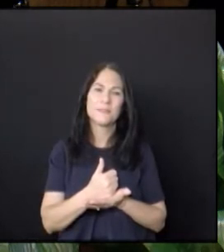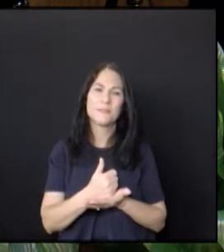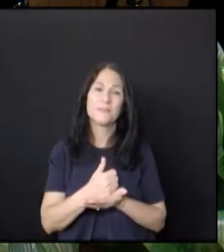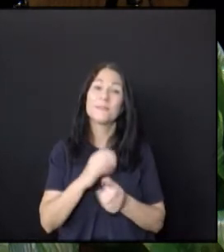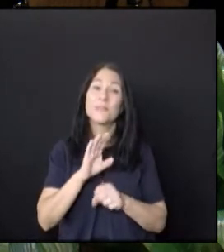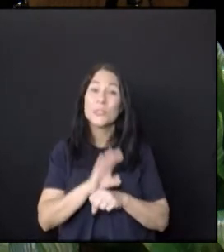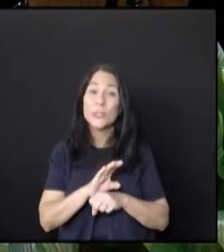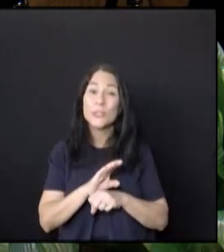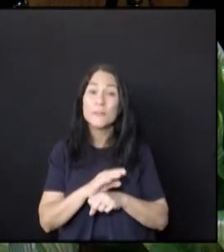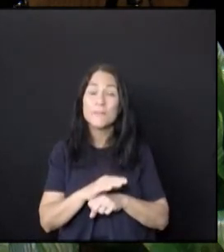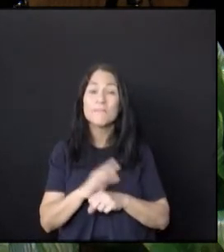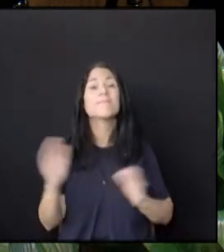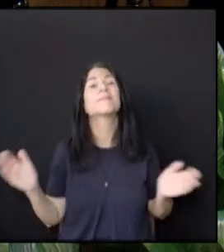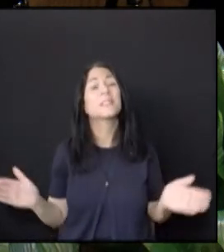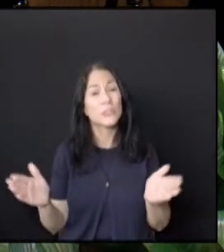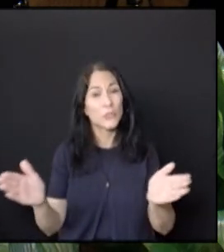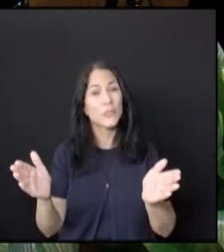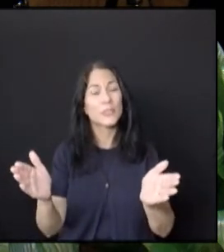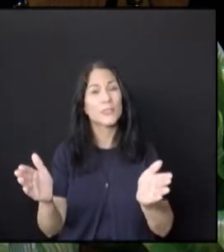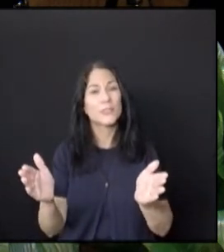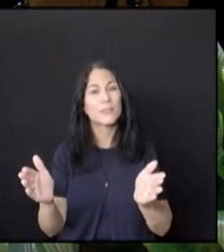Church, be encouraged.